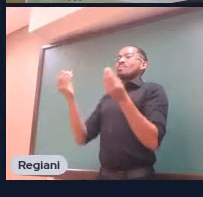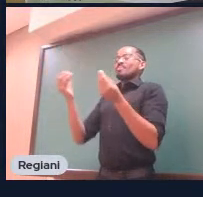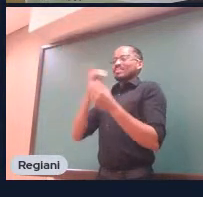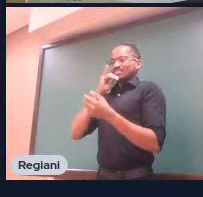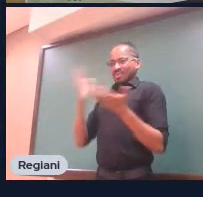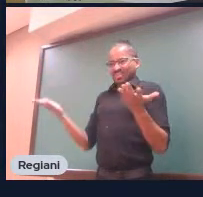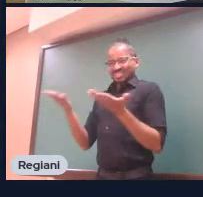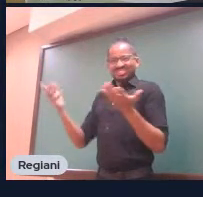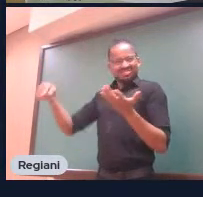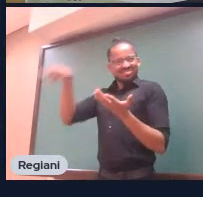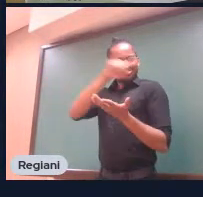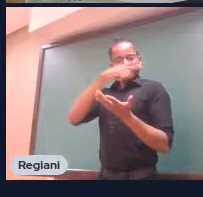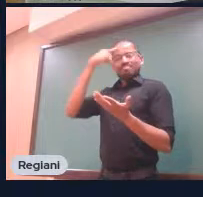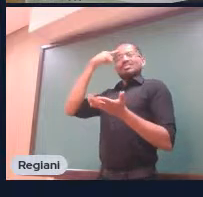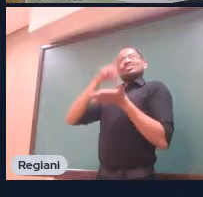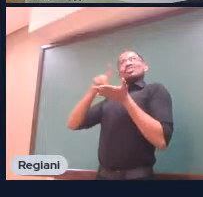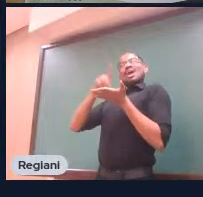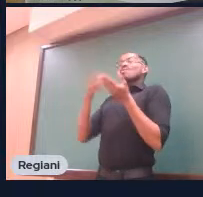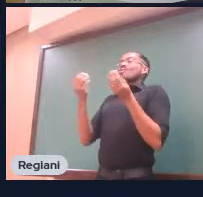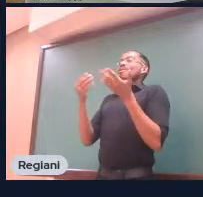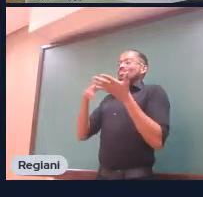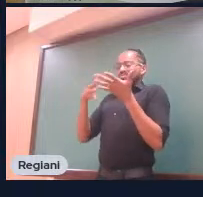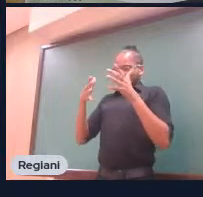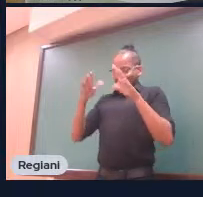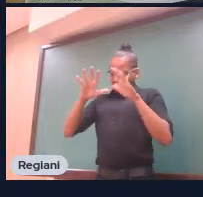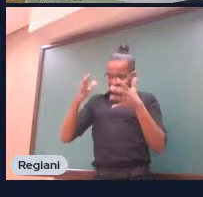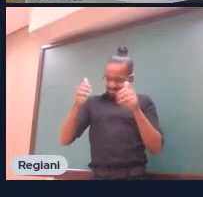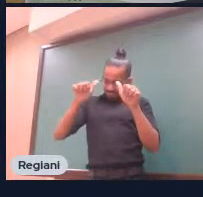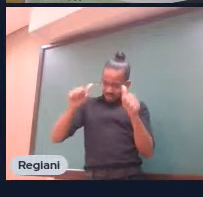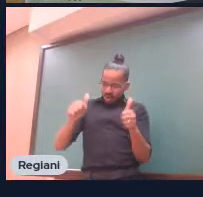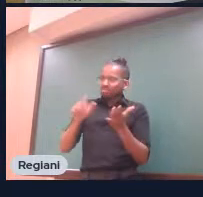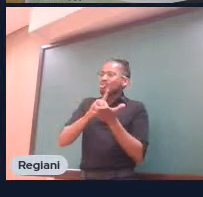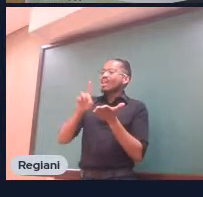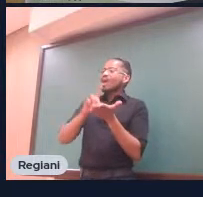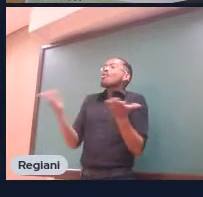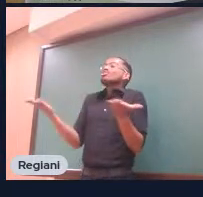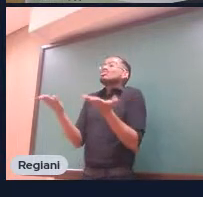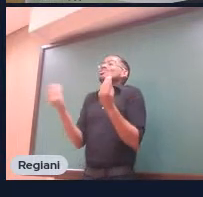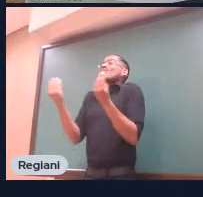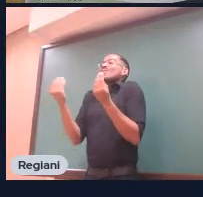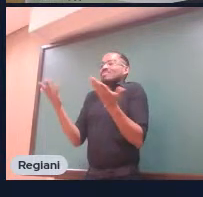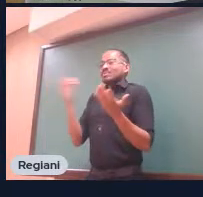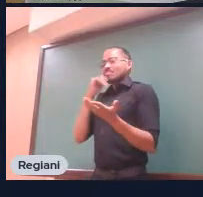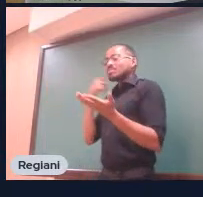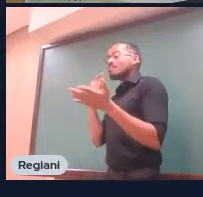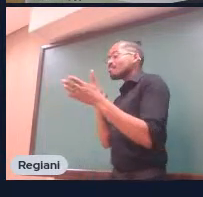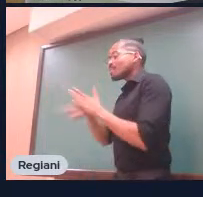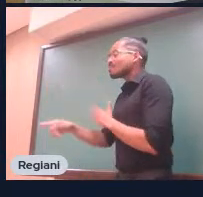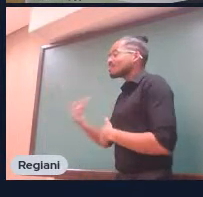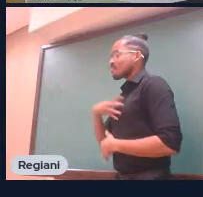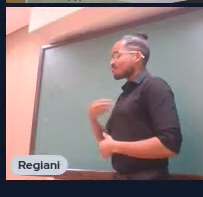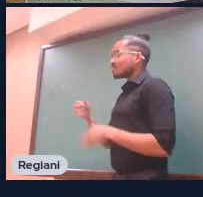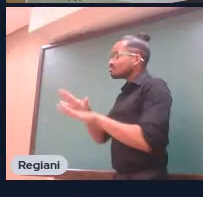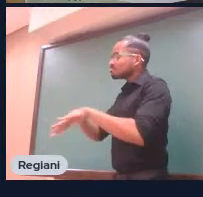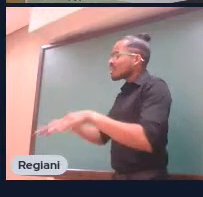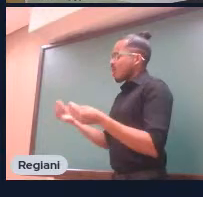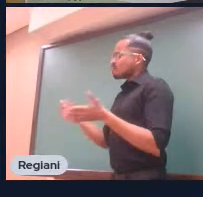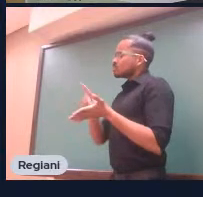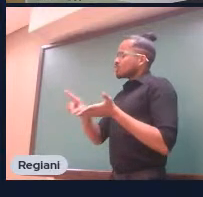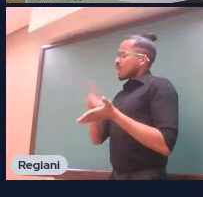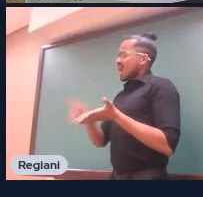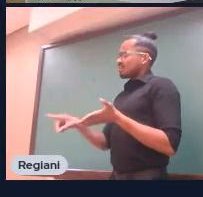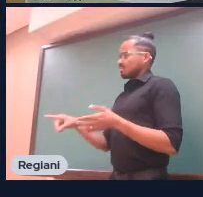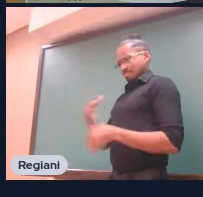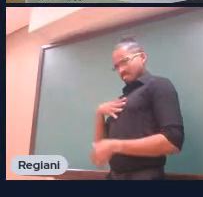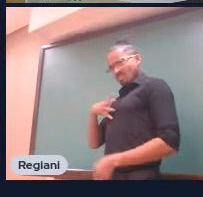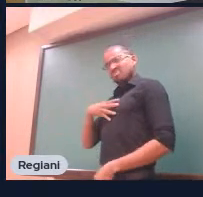this room, are still thinking something like this. Ask my children about the dictionary, and they will stare at you, and at best they will